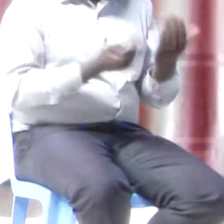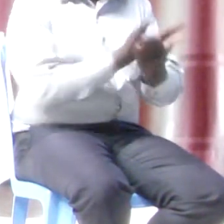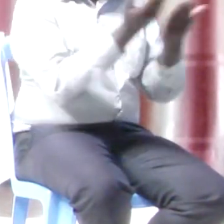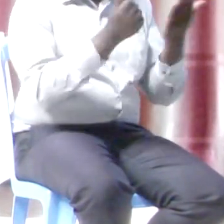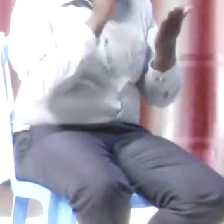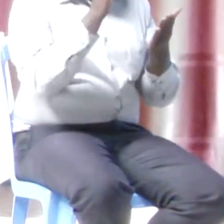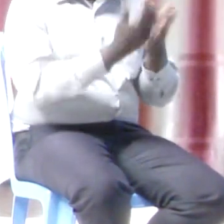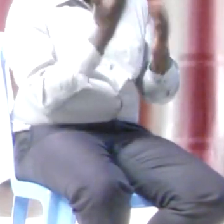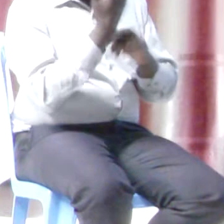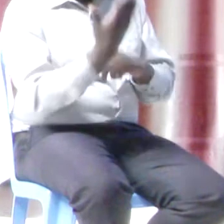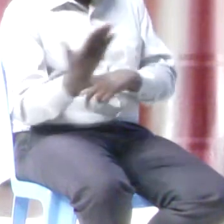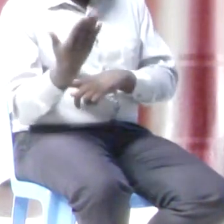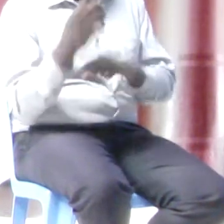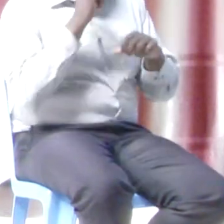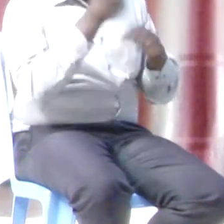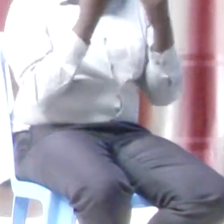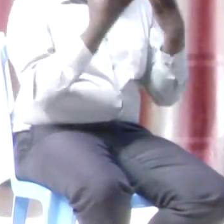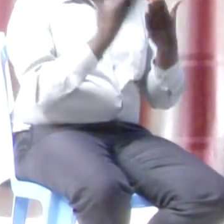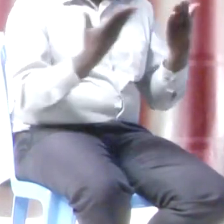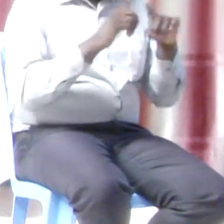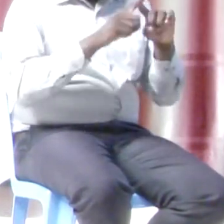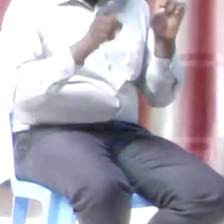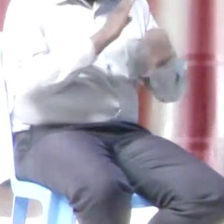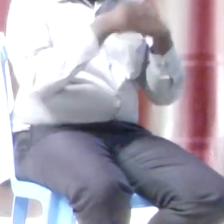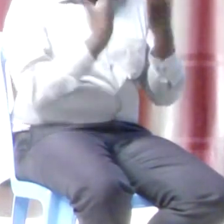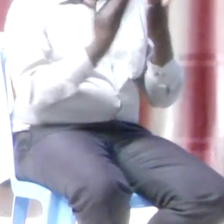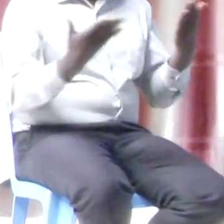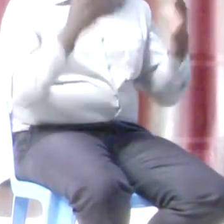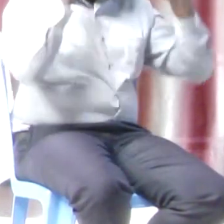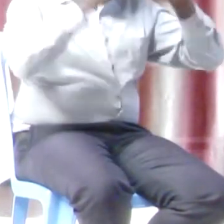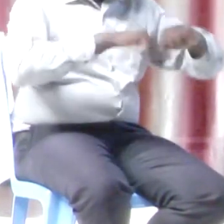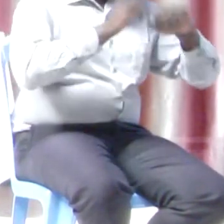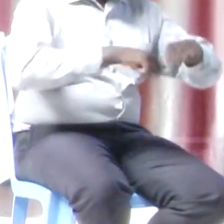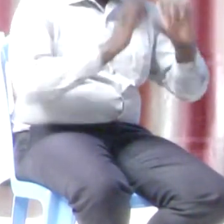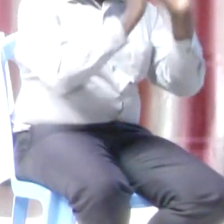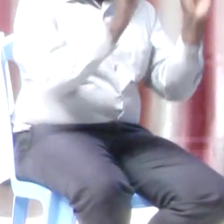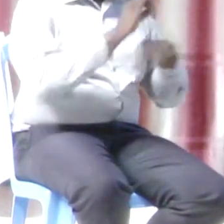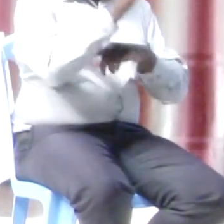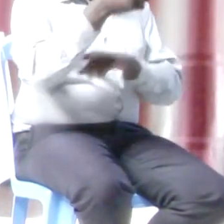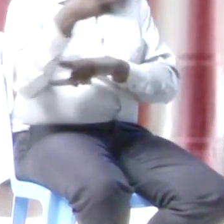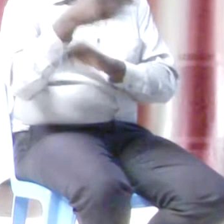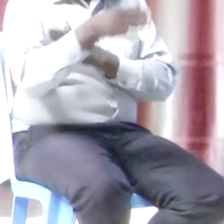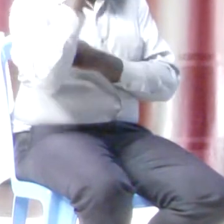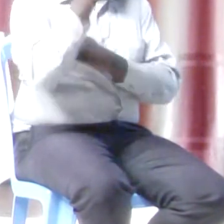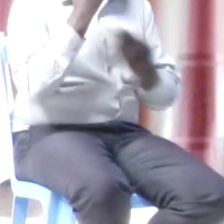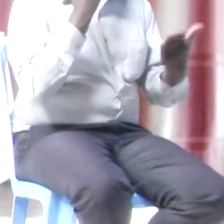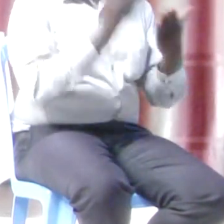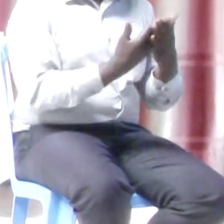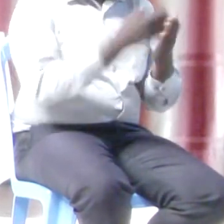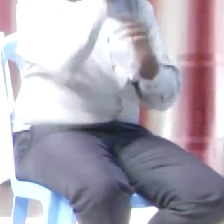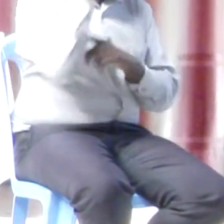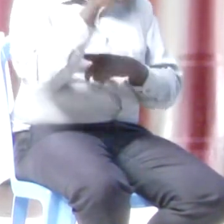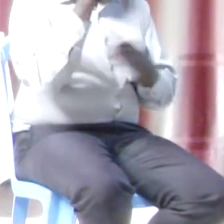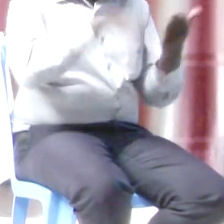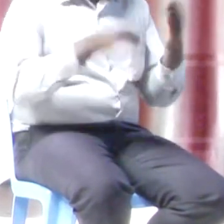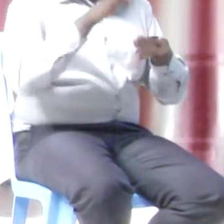some things, not many things, but all things are possible. Oh, Jehovah God, thank you because you are